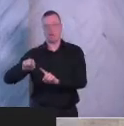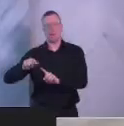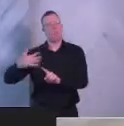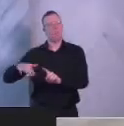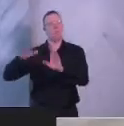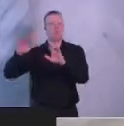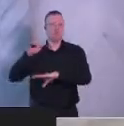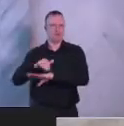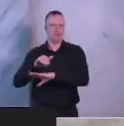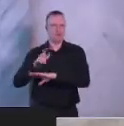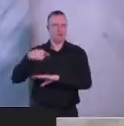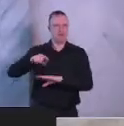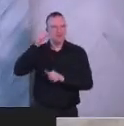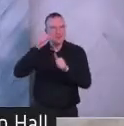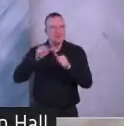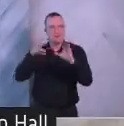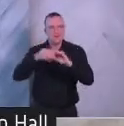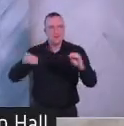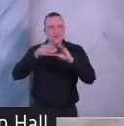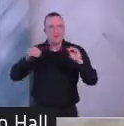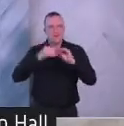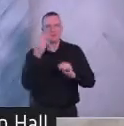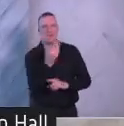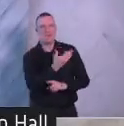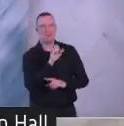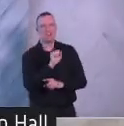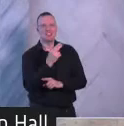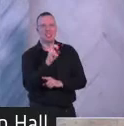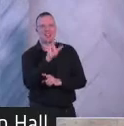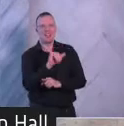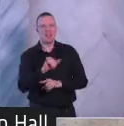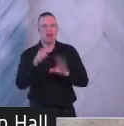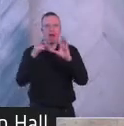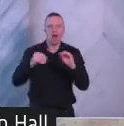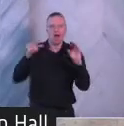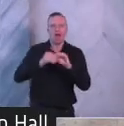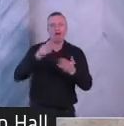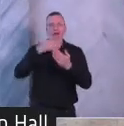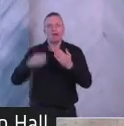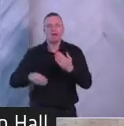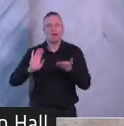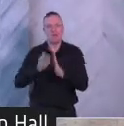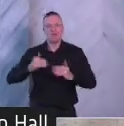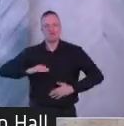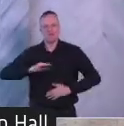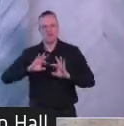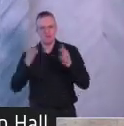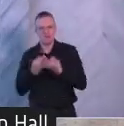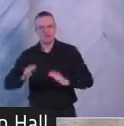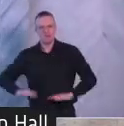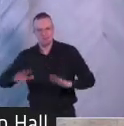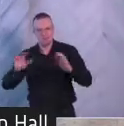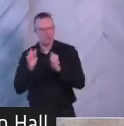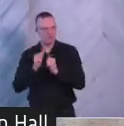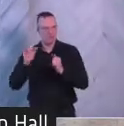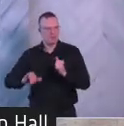night for us. I remember the folklore I was sharing with Shelley, the folklore weekends that we basically raised our family on. I really wish that we could get that